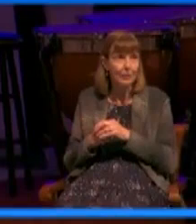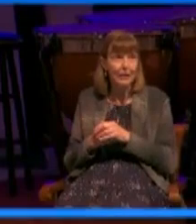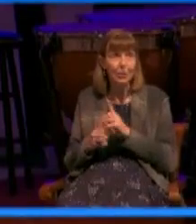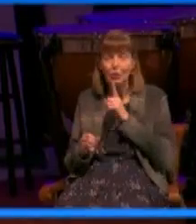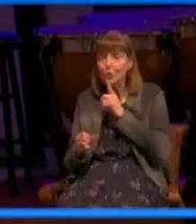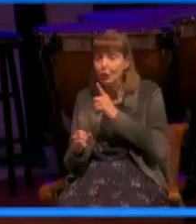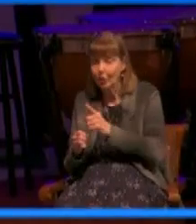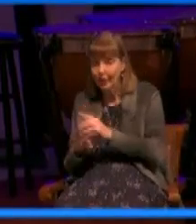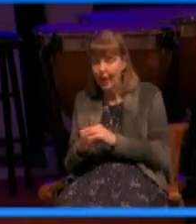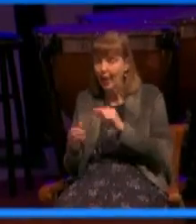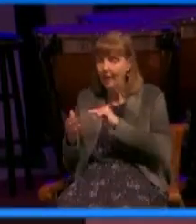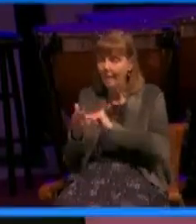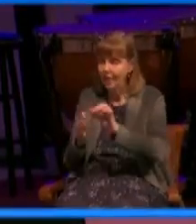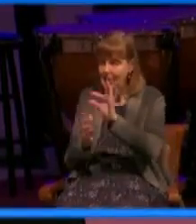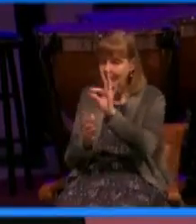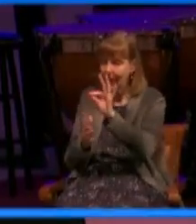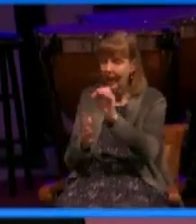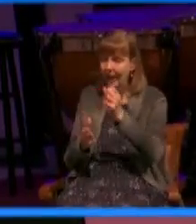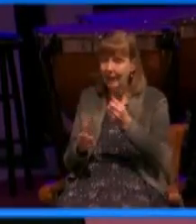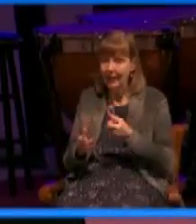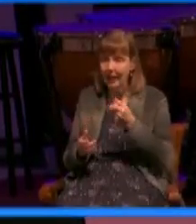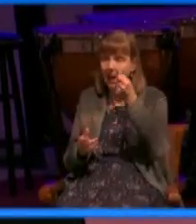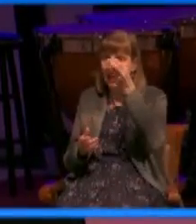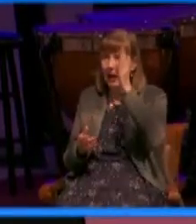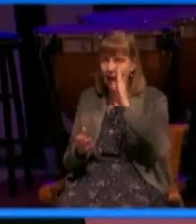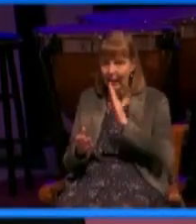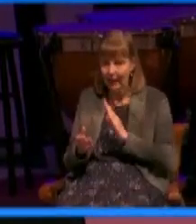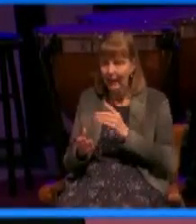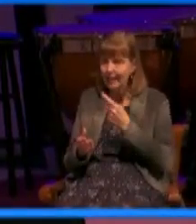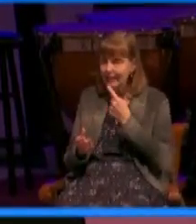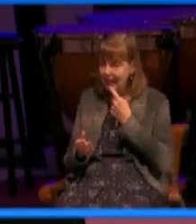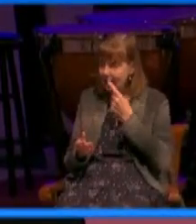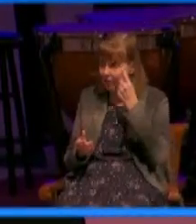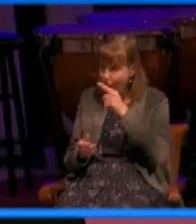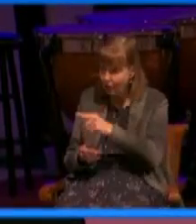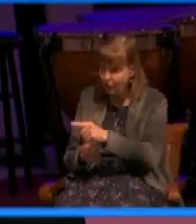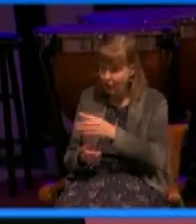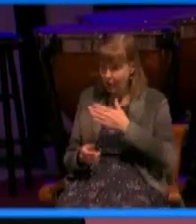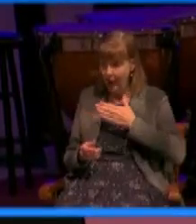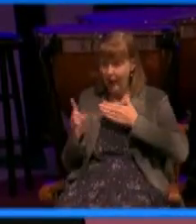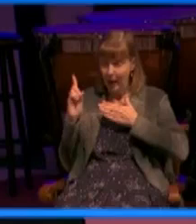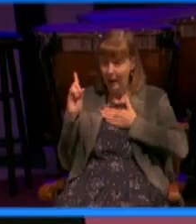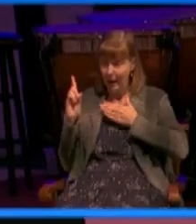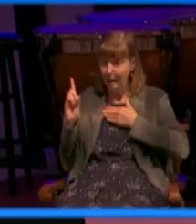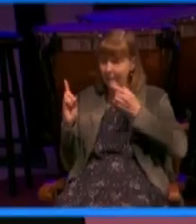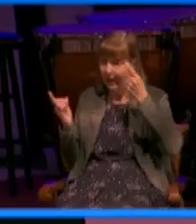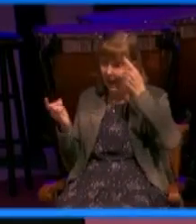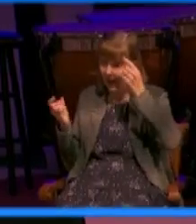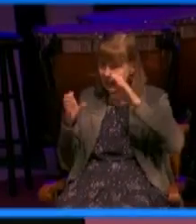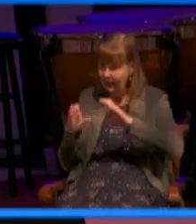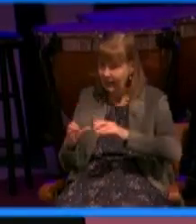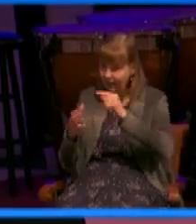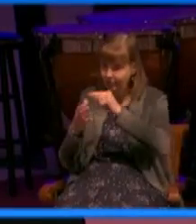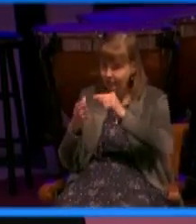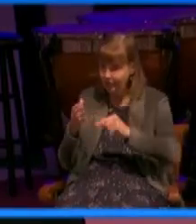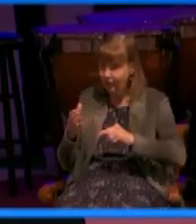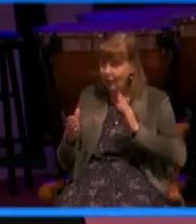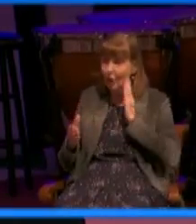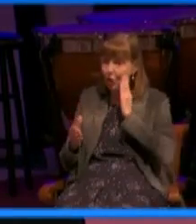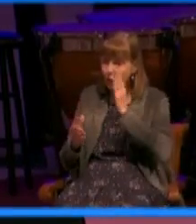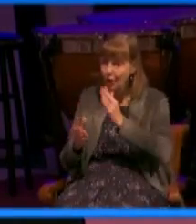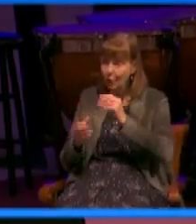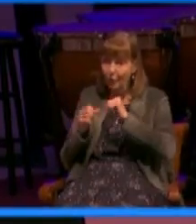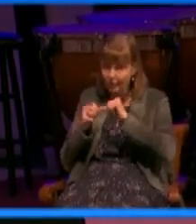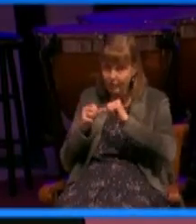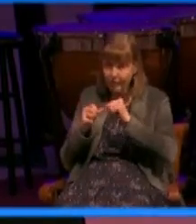In verse 9 it says, and God said to Abram, as for you, you shall keep my covenants, and your offspring after you throughout the generations.